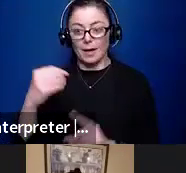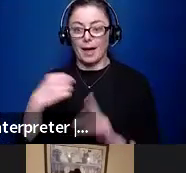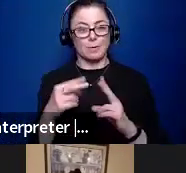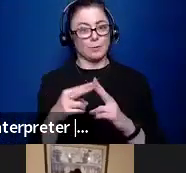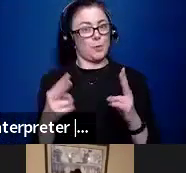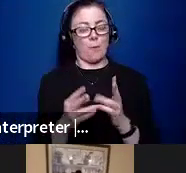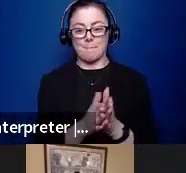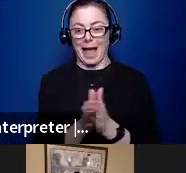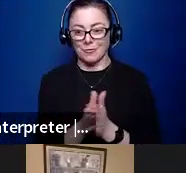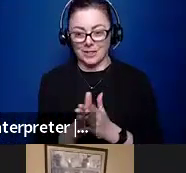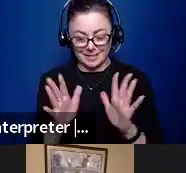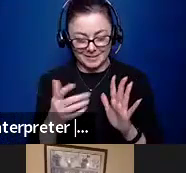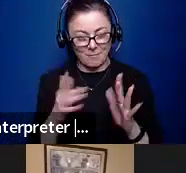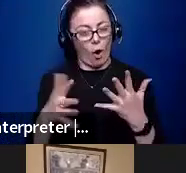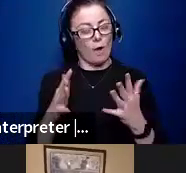about this.